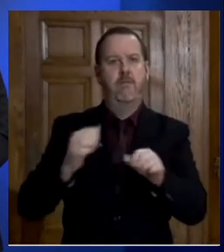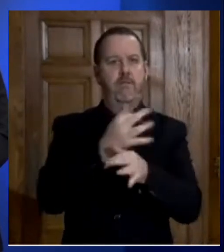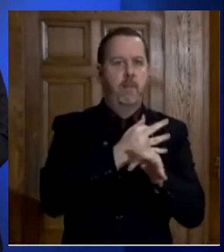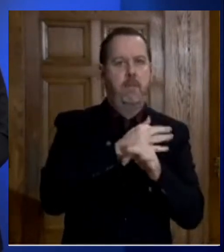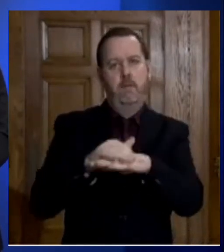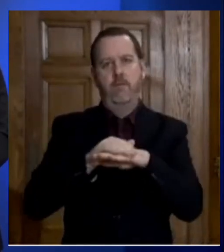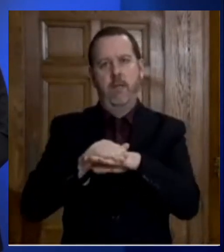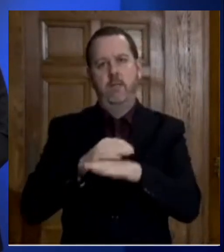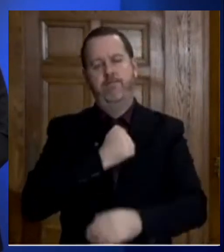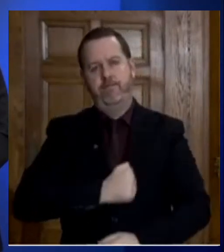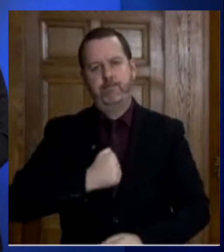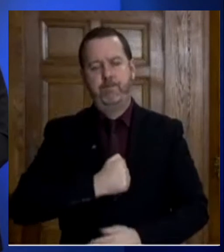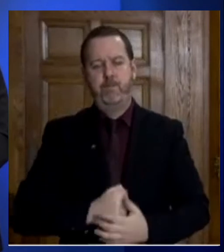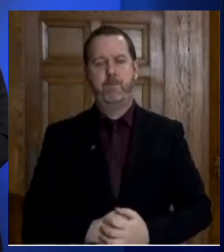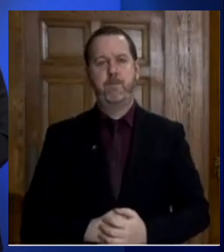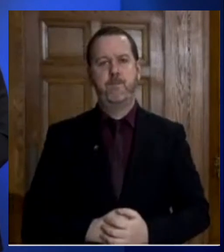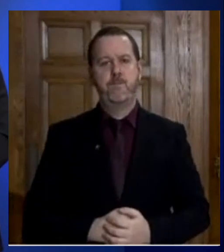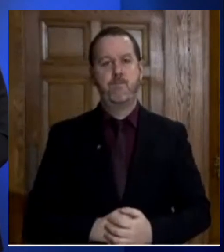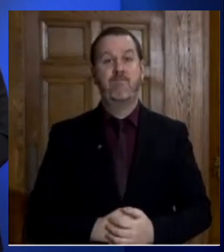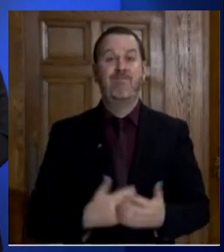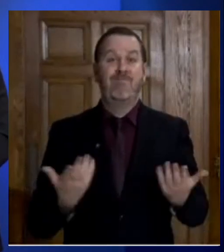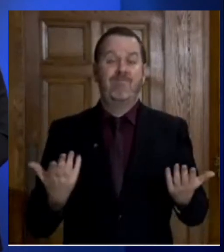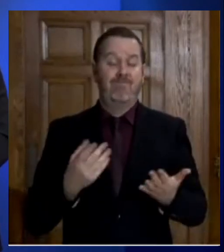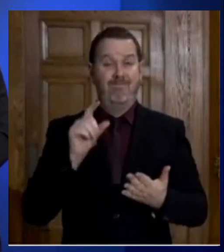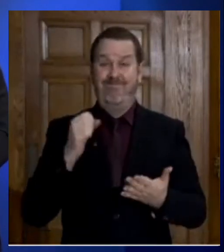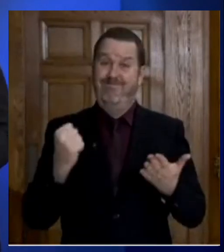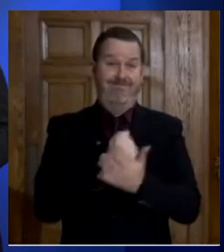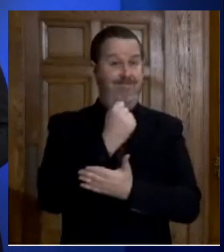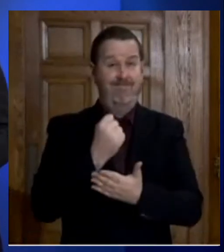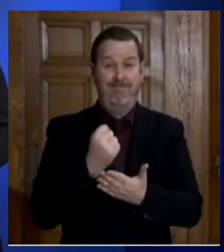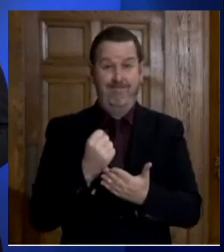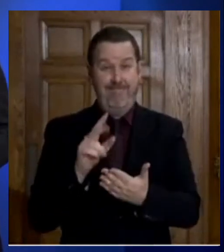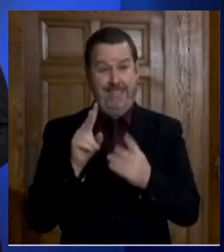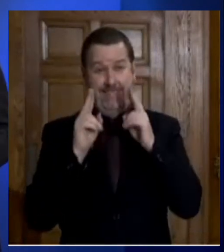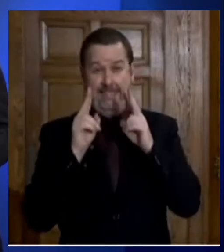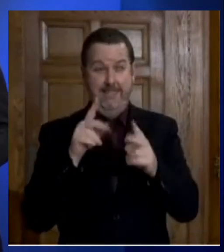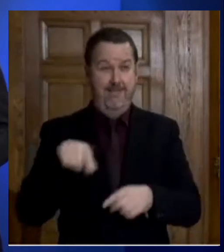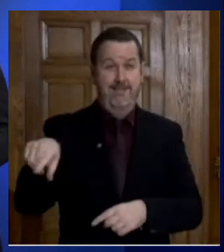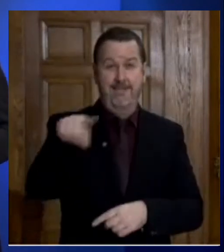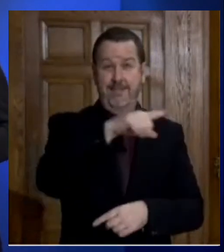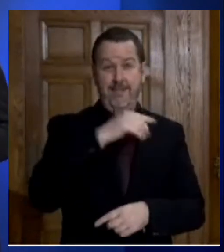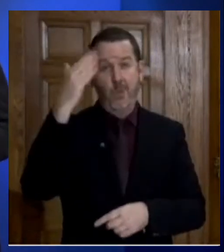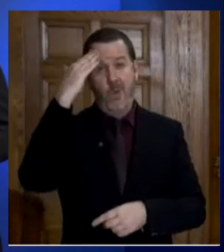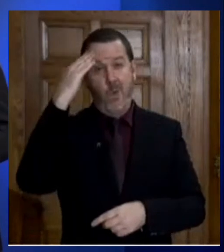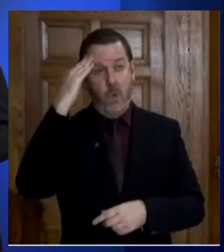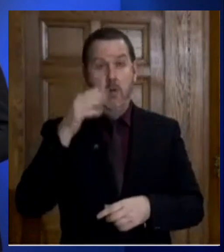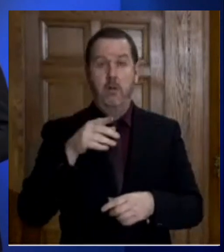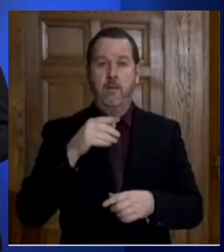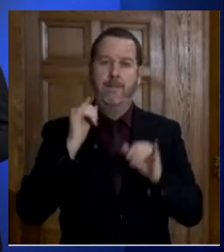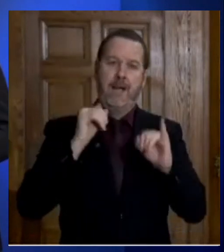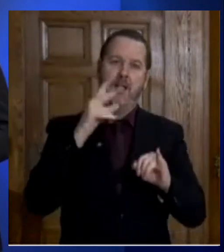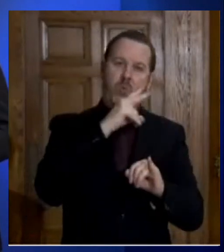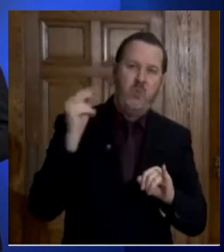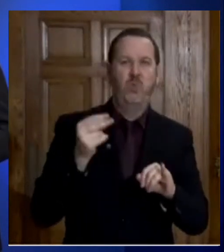friends. Sadly, we've all become too used to hearing such tragic news, and we will continue to hear